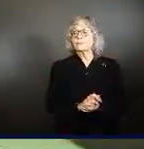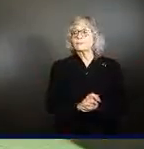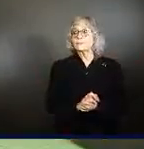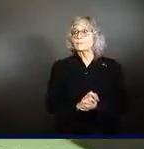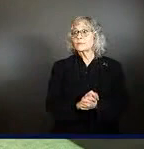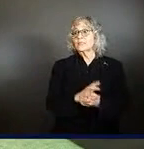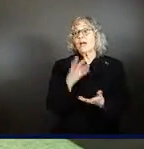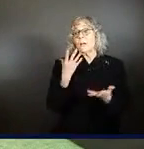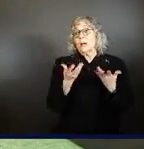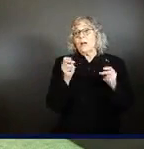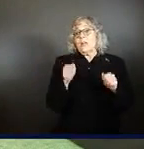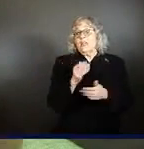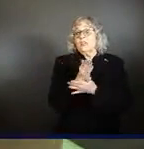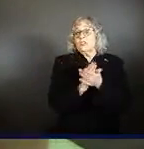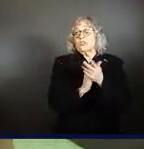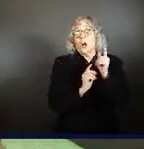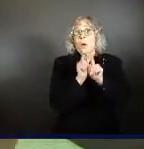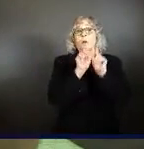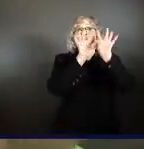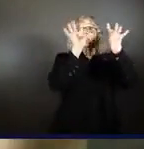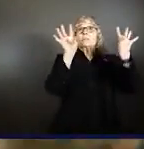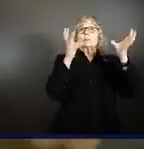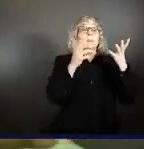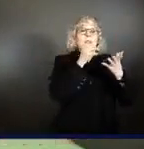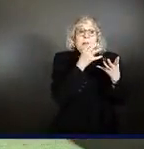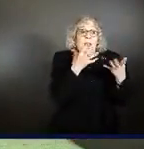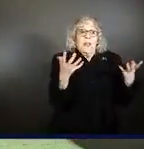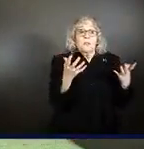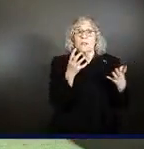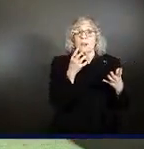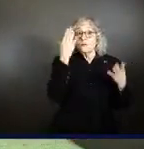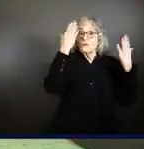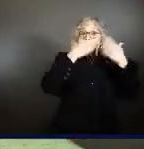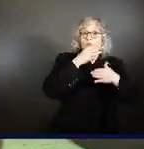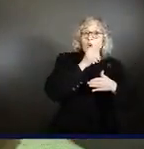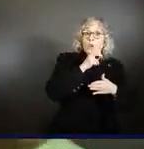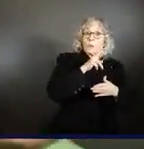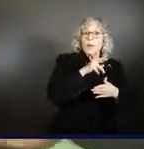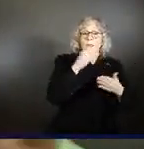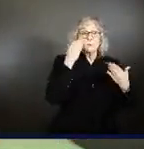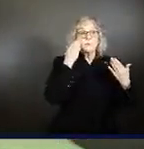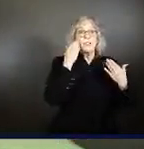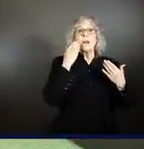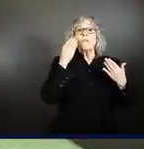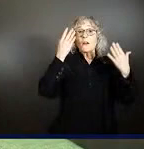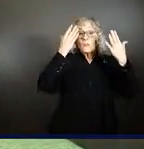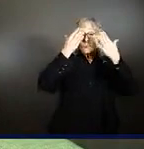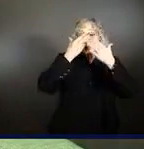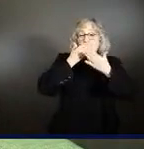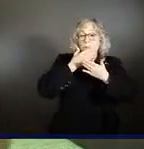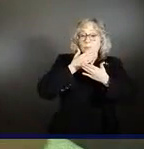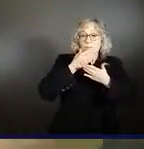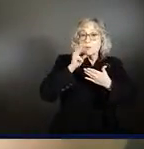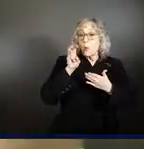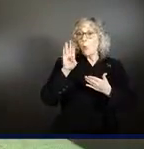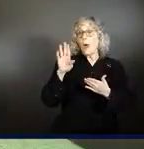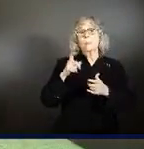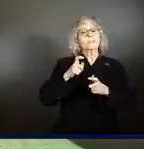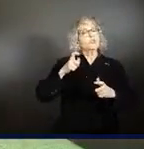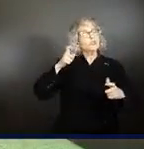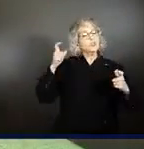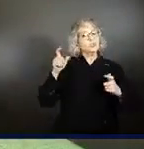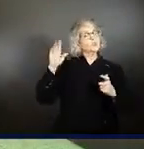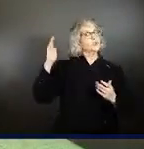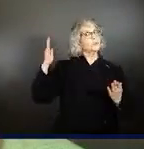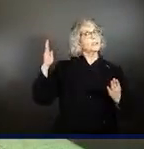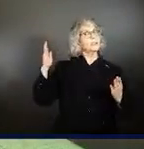that maybe some galaxies might not have a ton of dark matter, for instance, but those are very, very faint. But then Webb has such huge